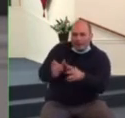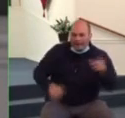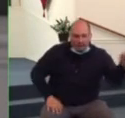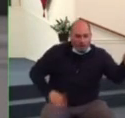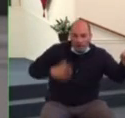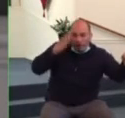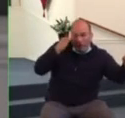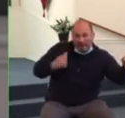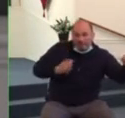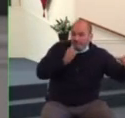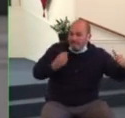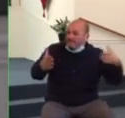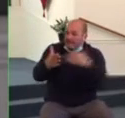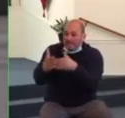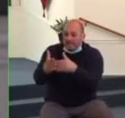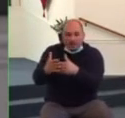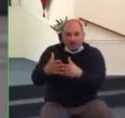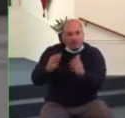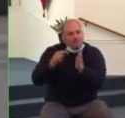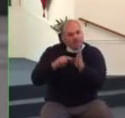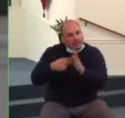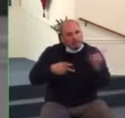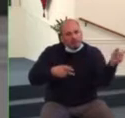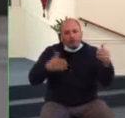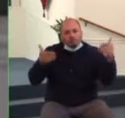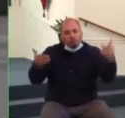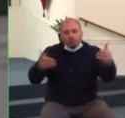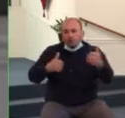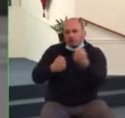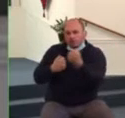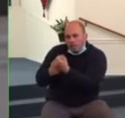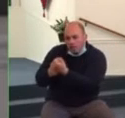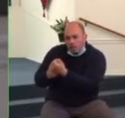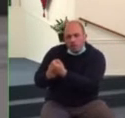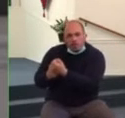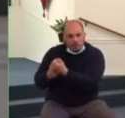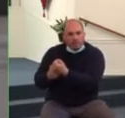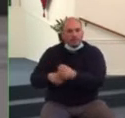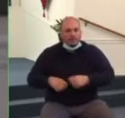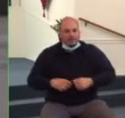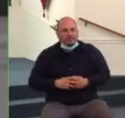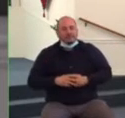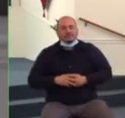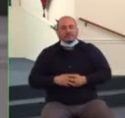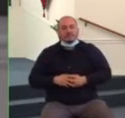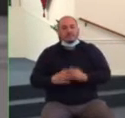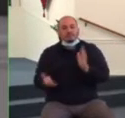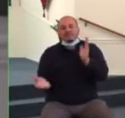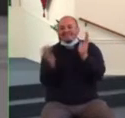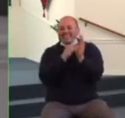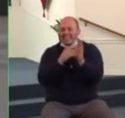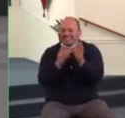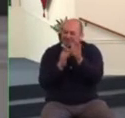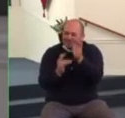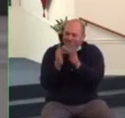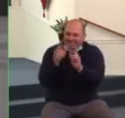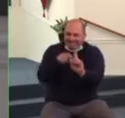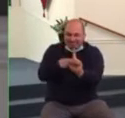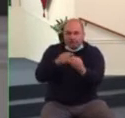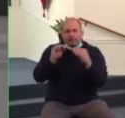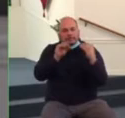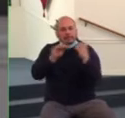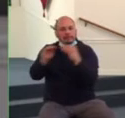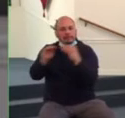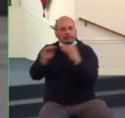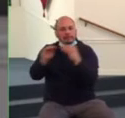Again, Jesus was teaching his disciples not to act out of pride, but to take on a cross-centered attitude of